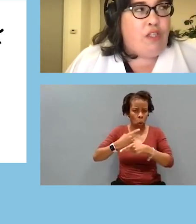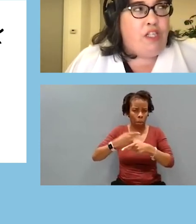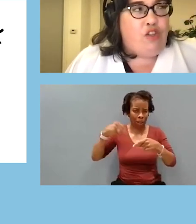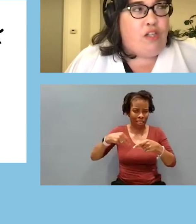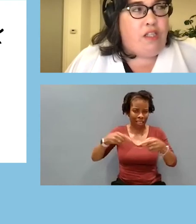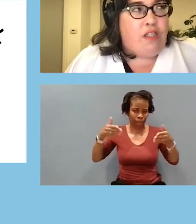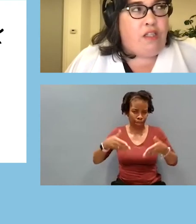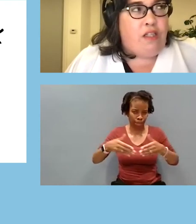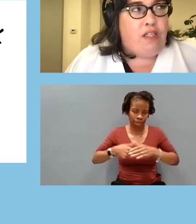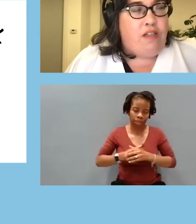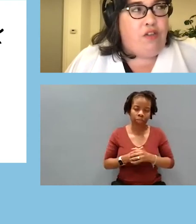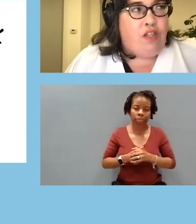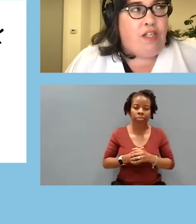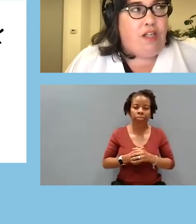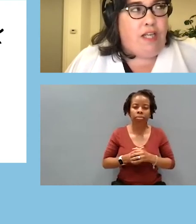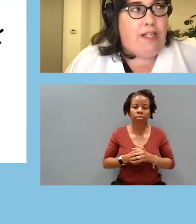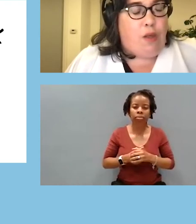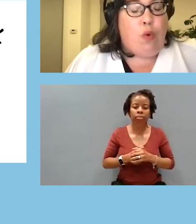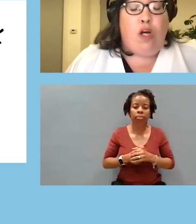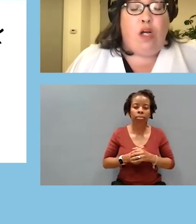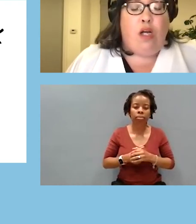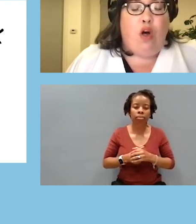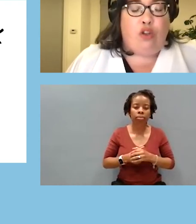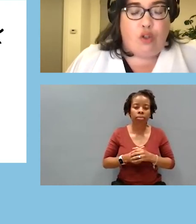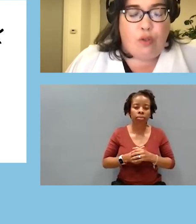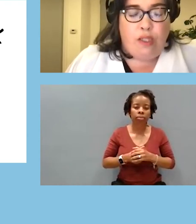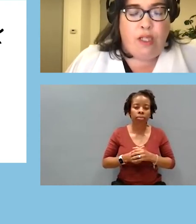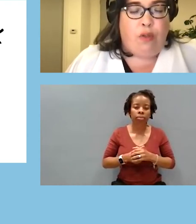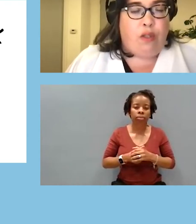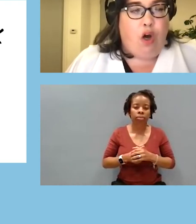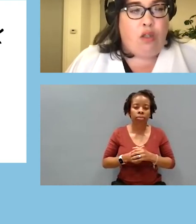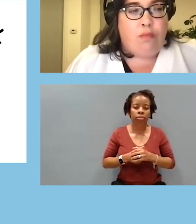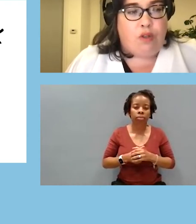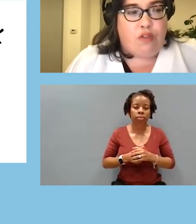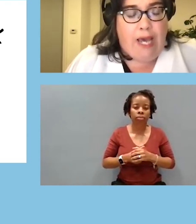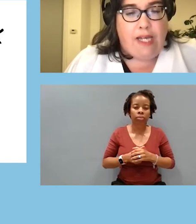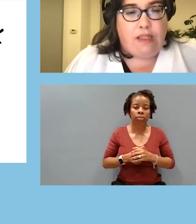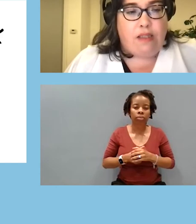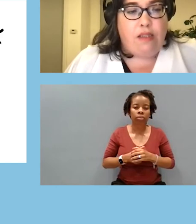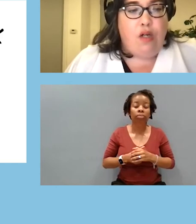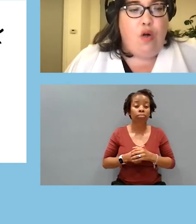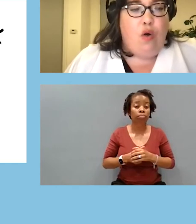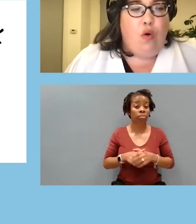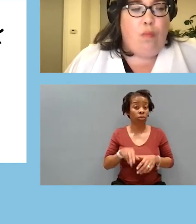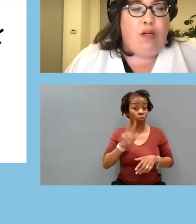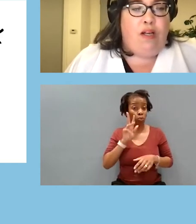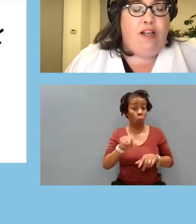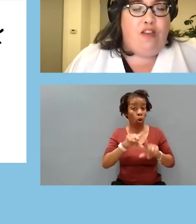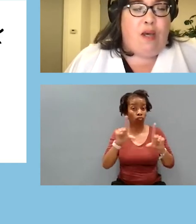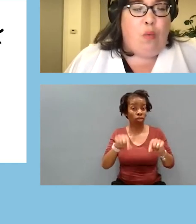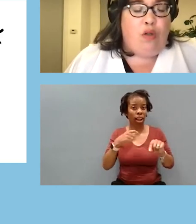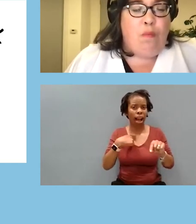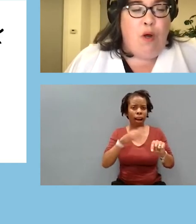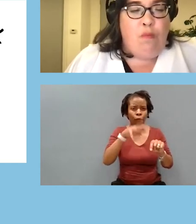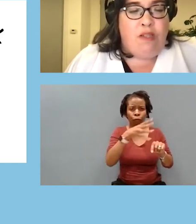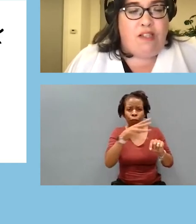it's really interesting that even there were on screen, there were columns of text, but